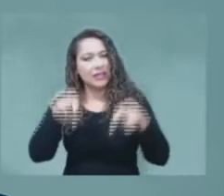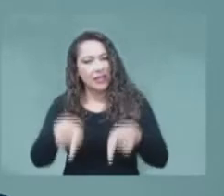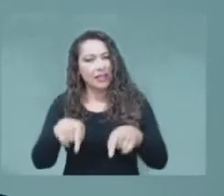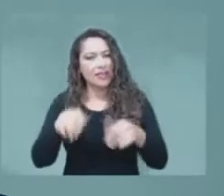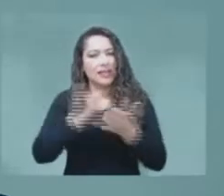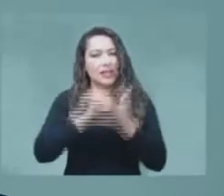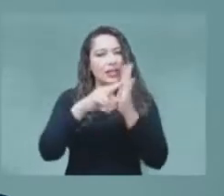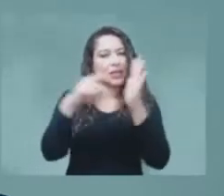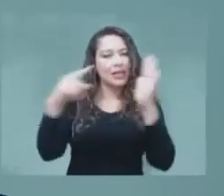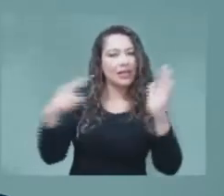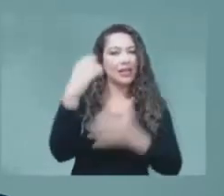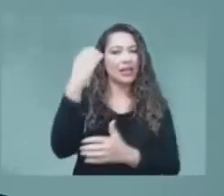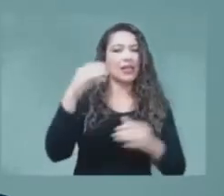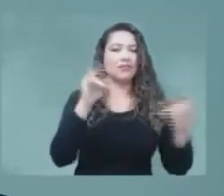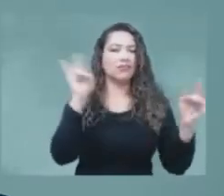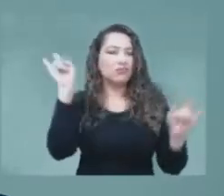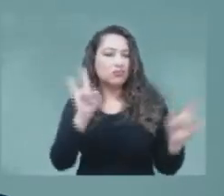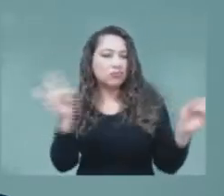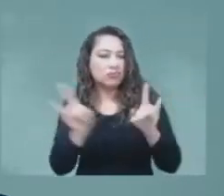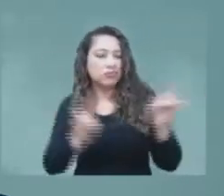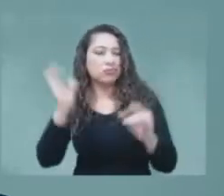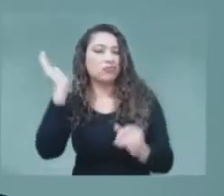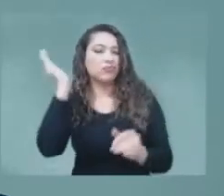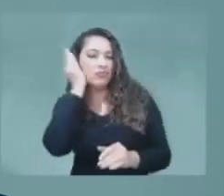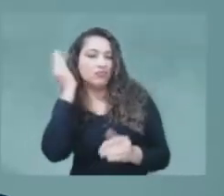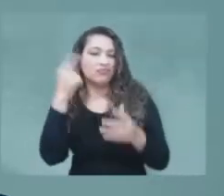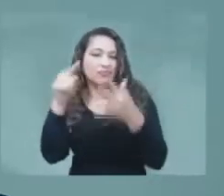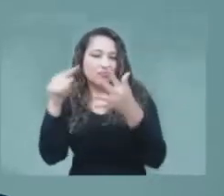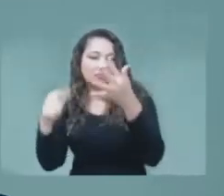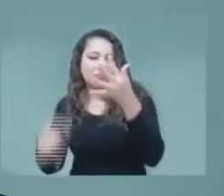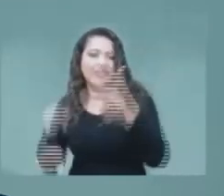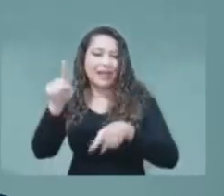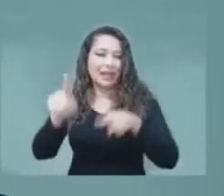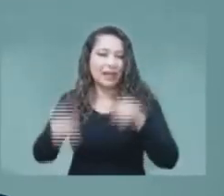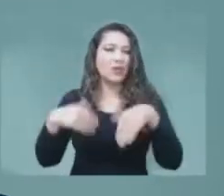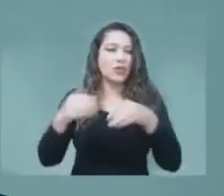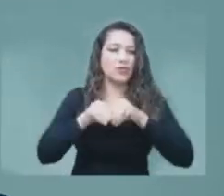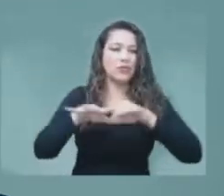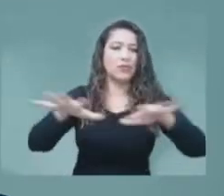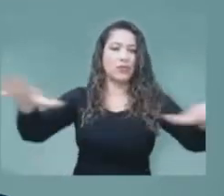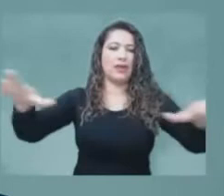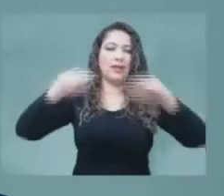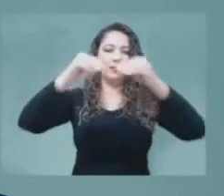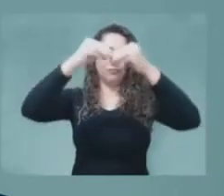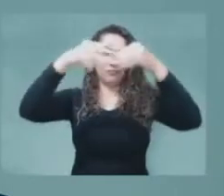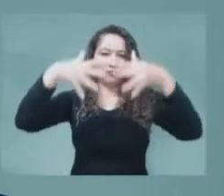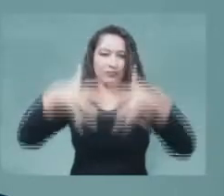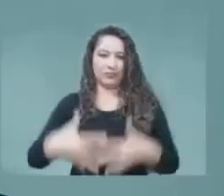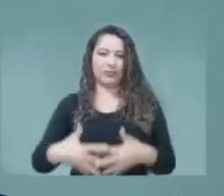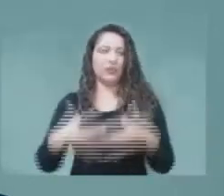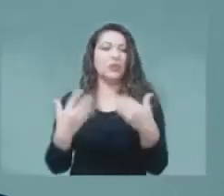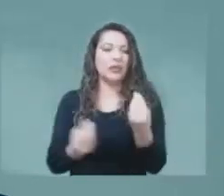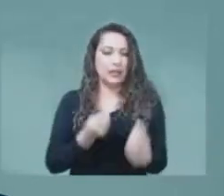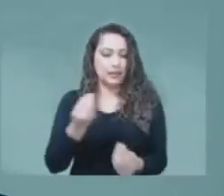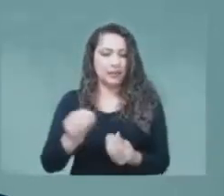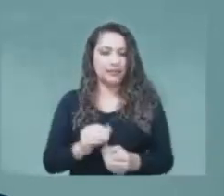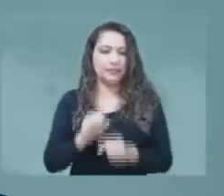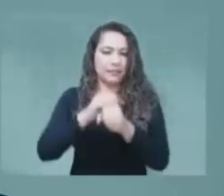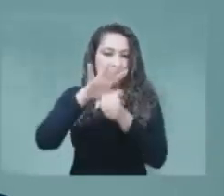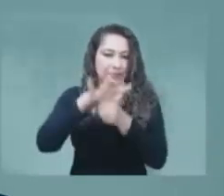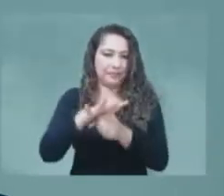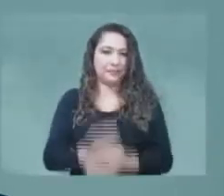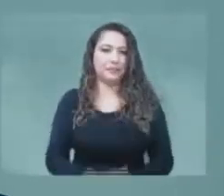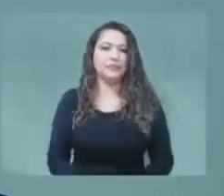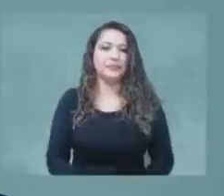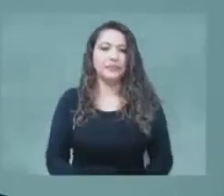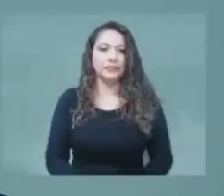have over wireless telecommunications and over the deployment of infrastructure. On the